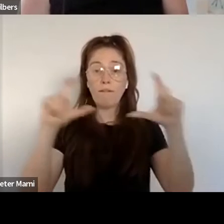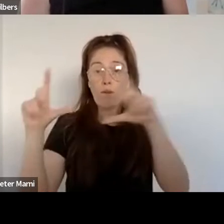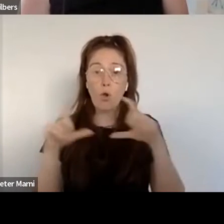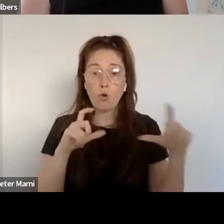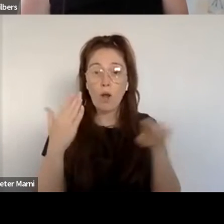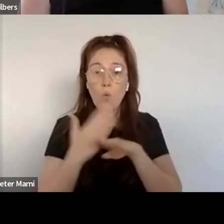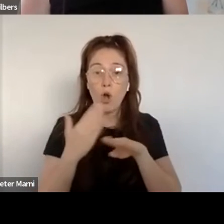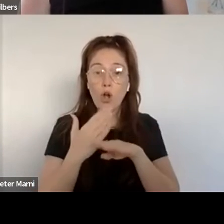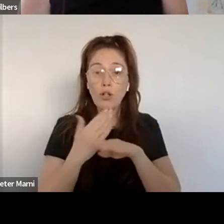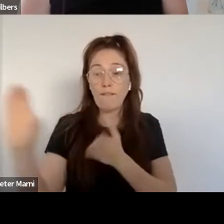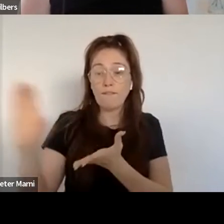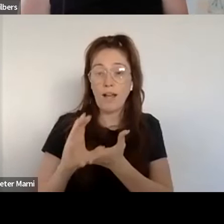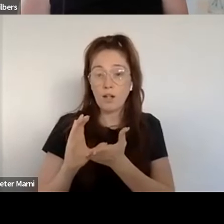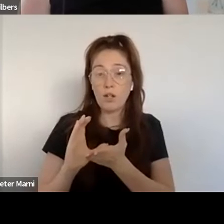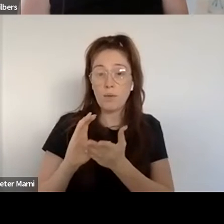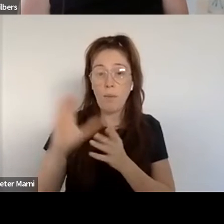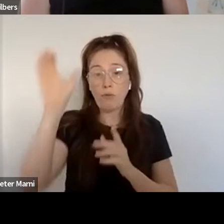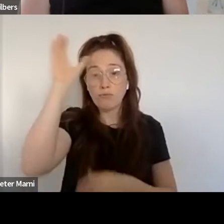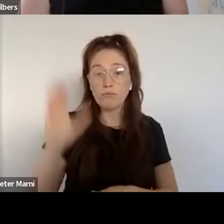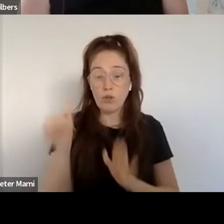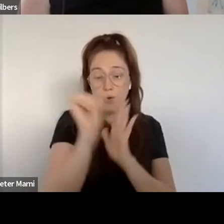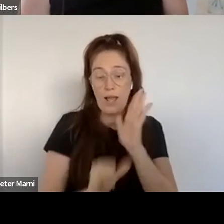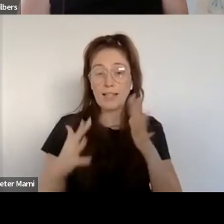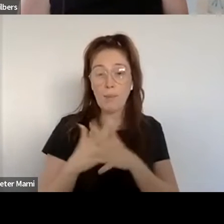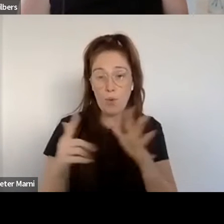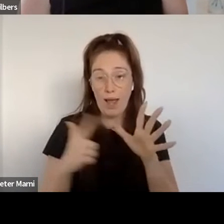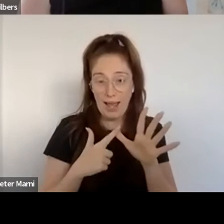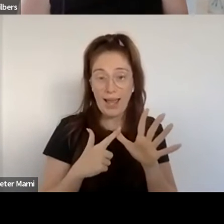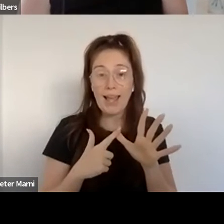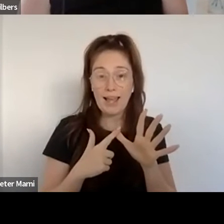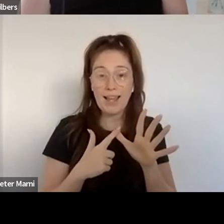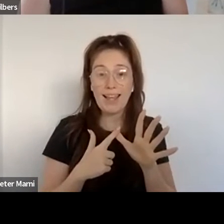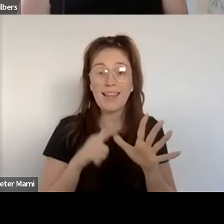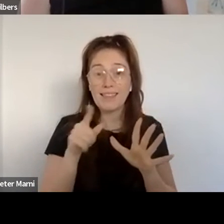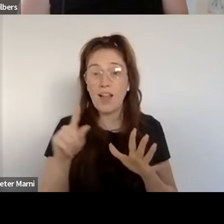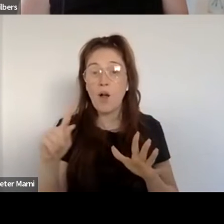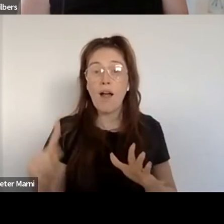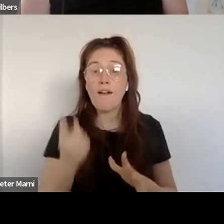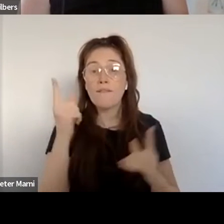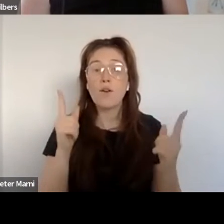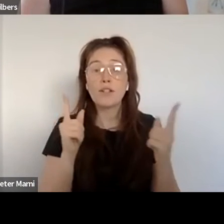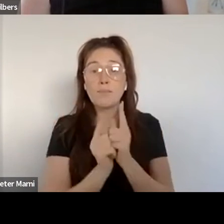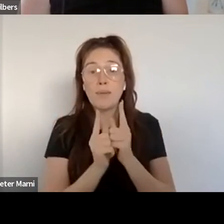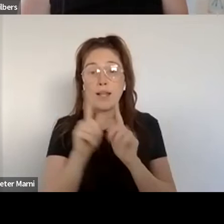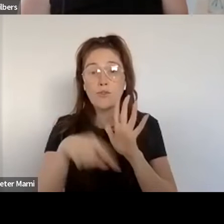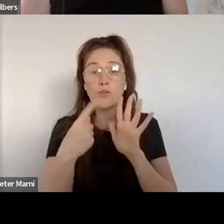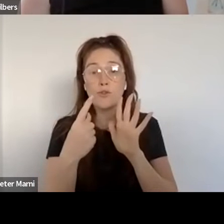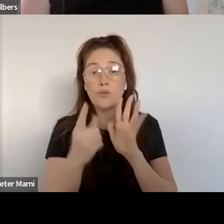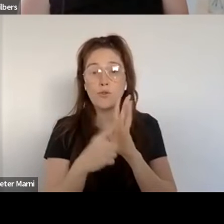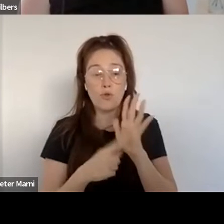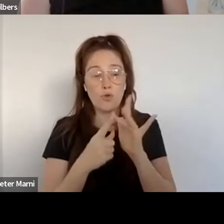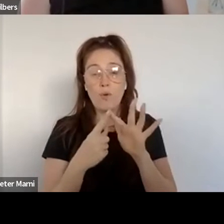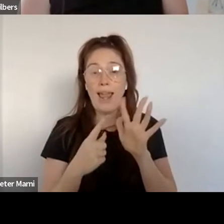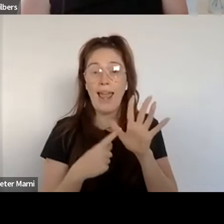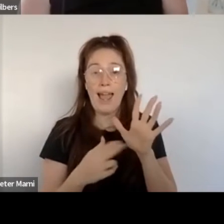Arts WA, called 8 The Shift. And that's basically how I first met Julieanne, and I've known Helen for a few years as well. And